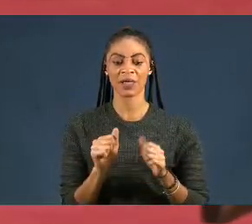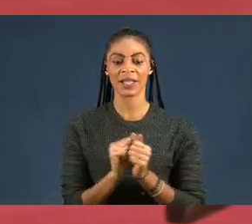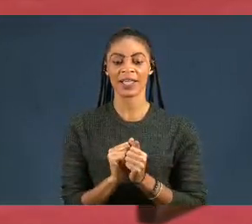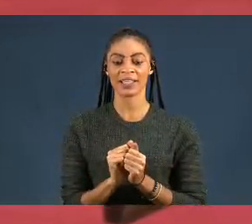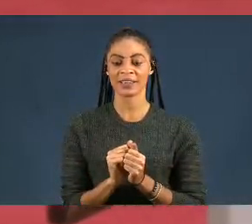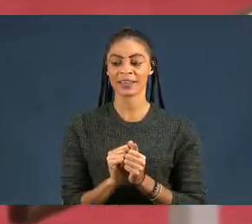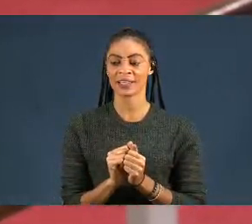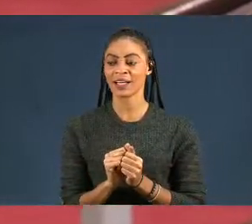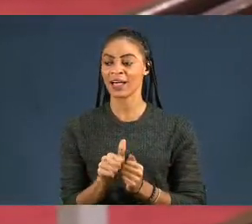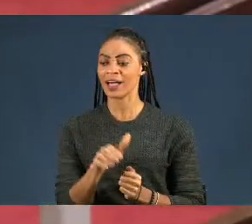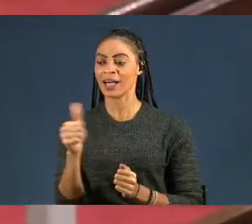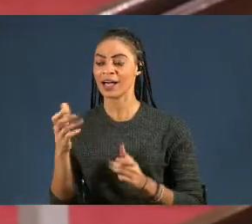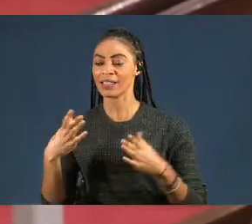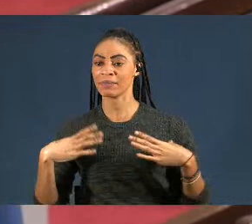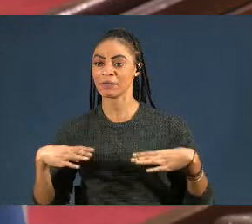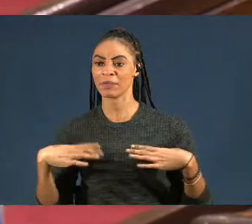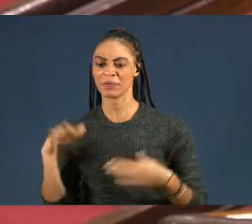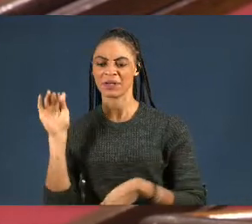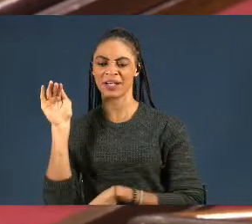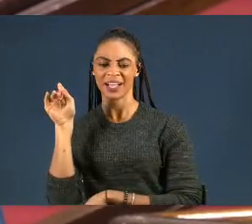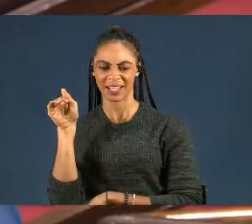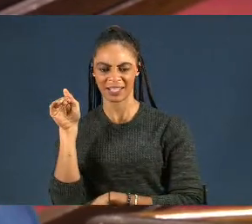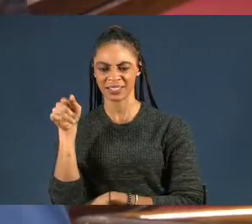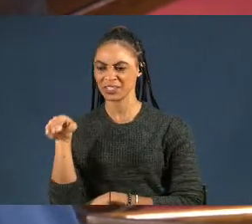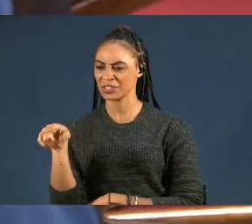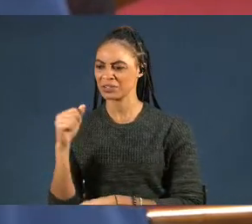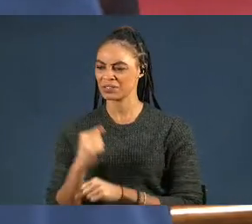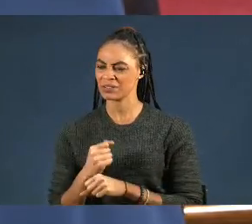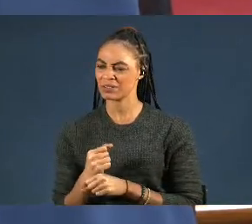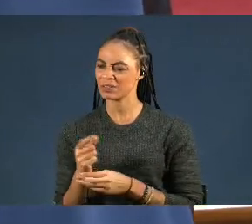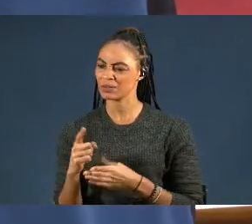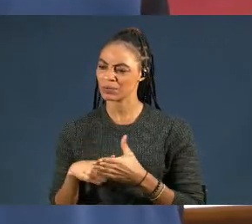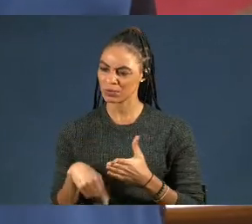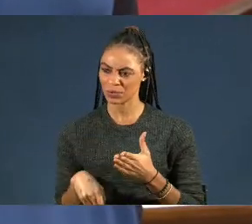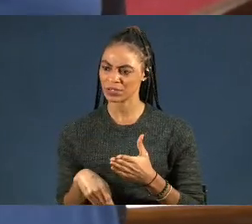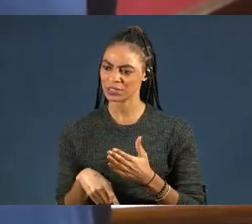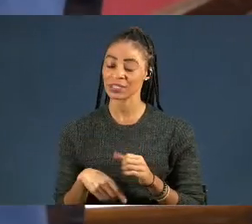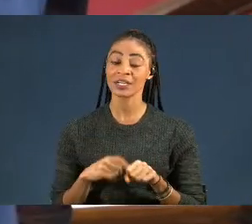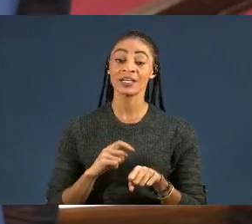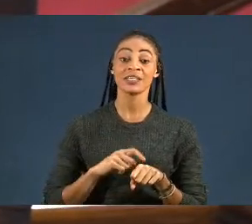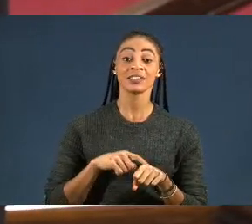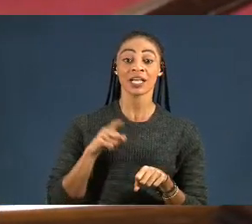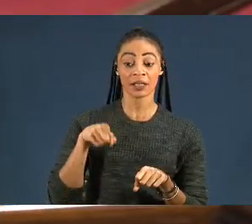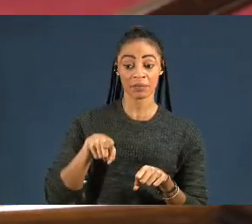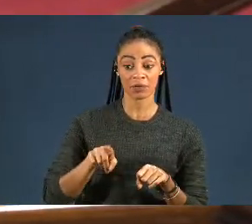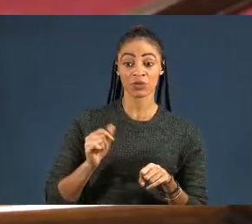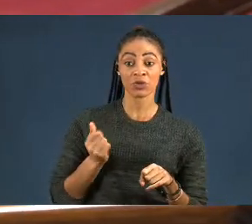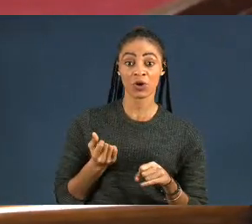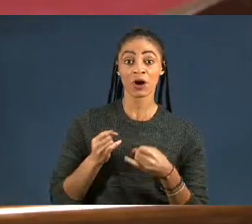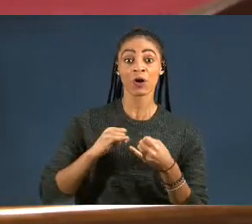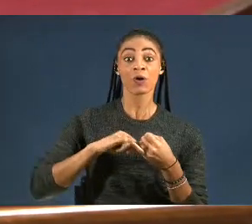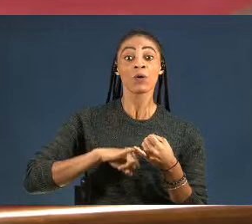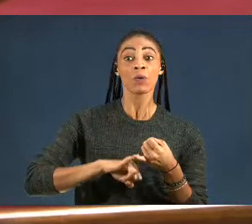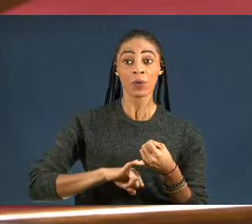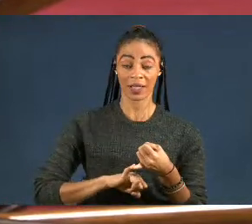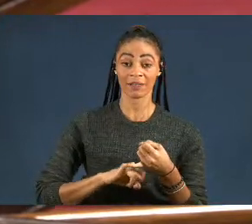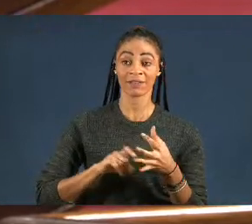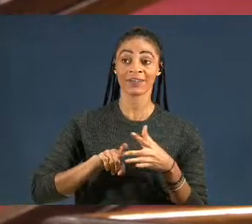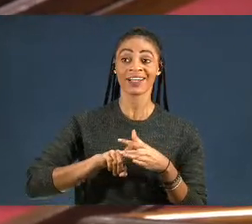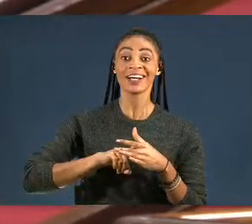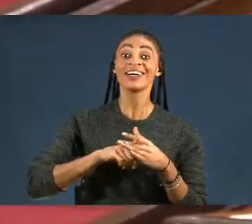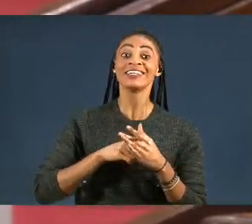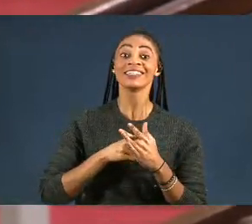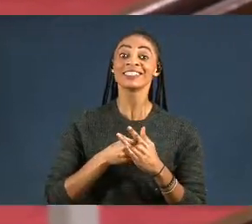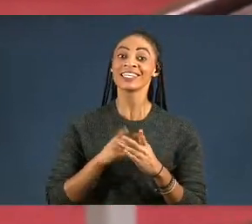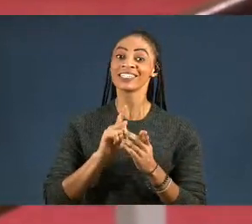she's doing? You know, when your wife begins to break her alabaster jar, Pastor Ricks